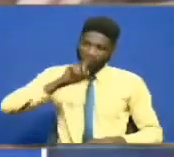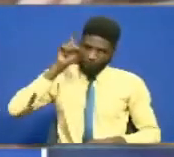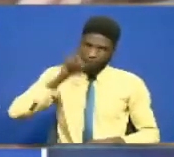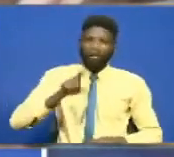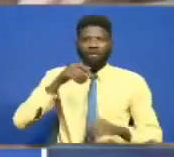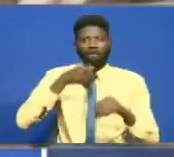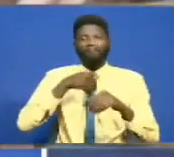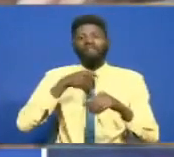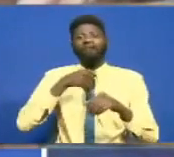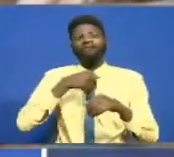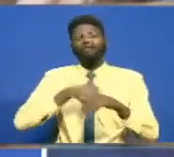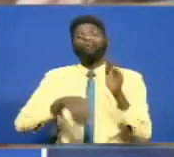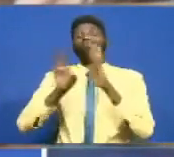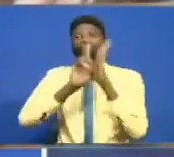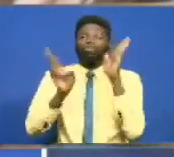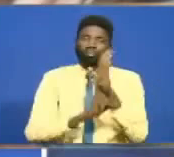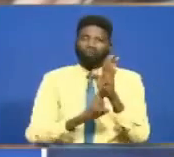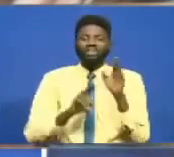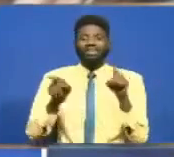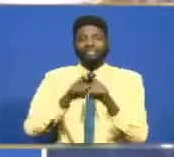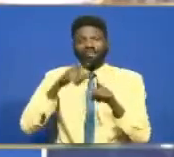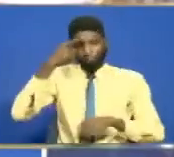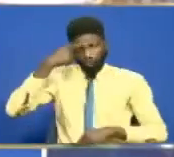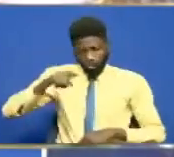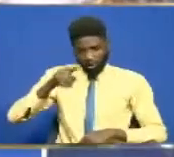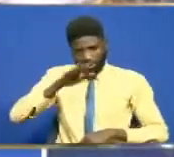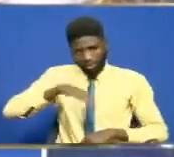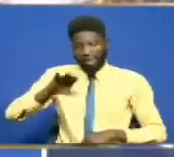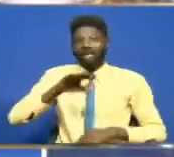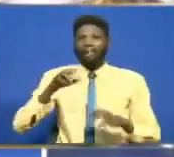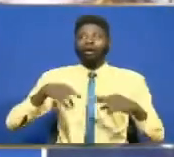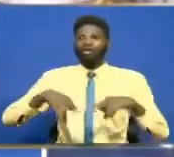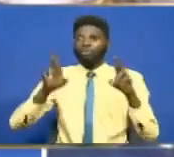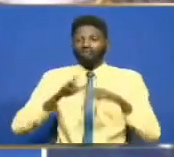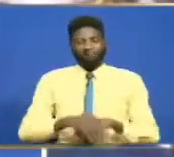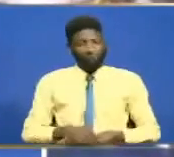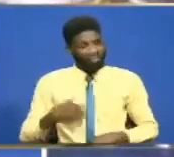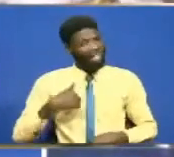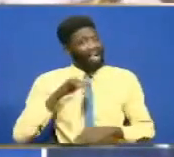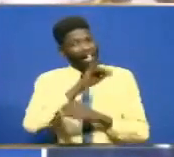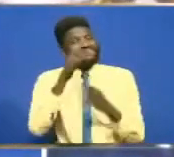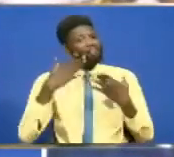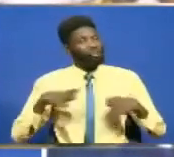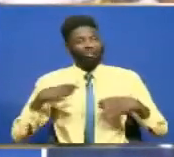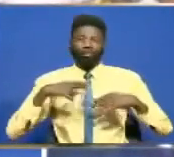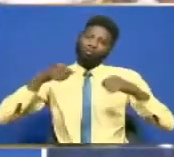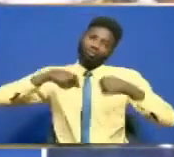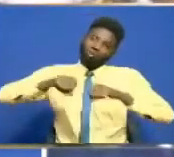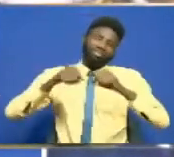and policies around traffic. Mimi ningeambia watu wa pikipiki tafadhali,